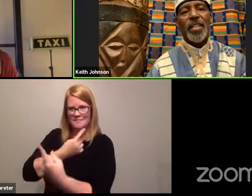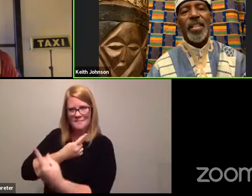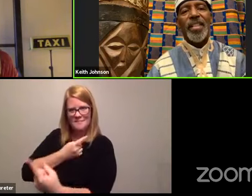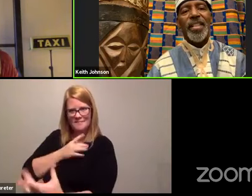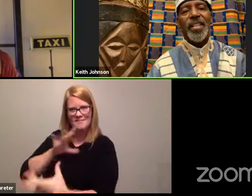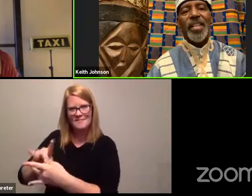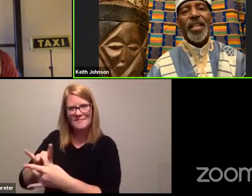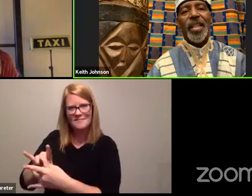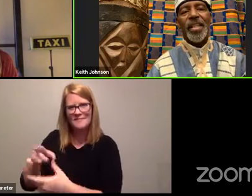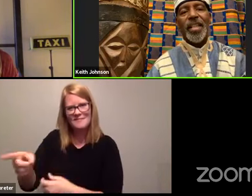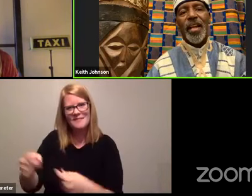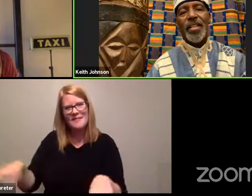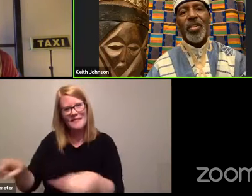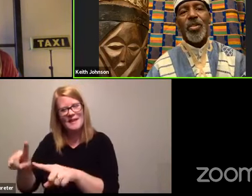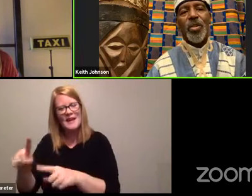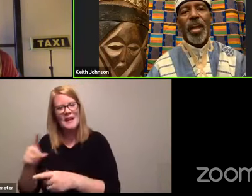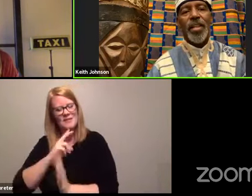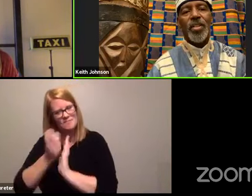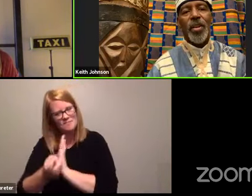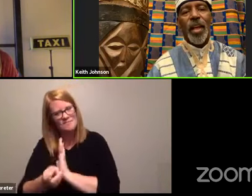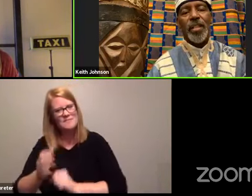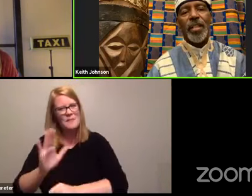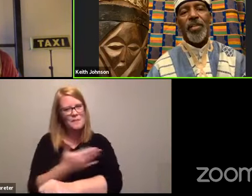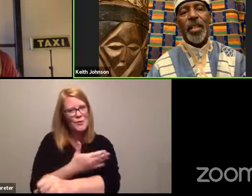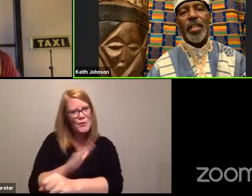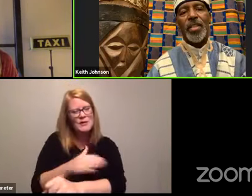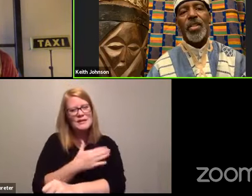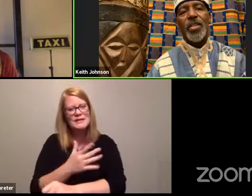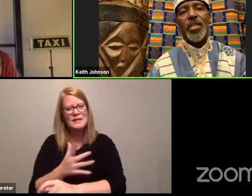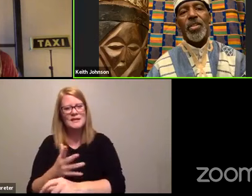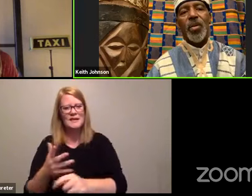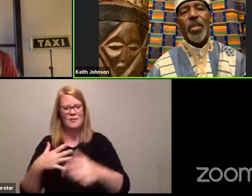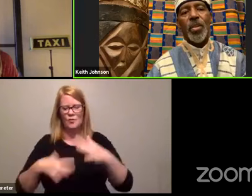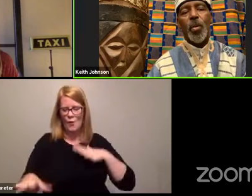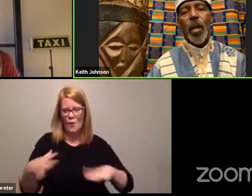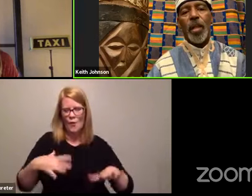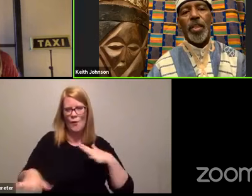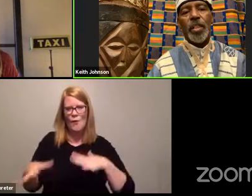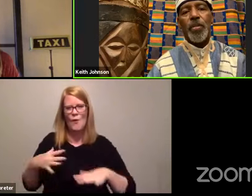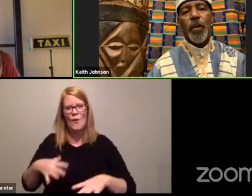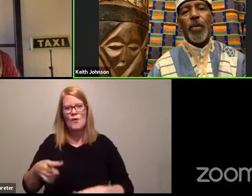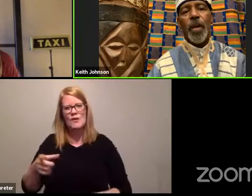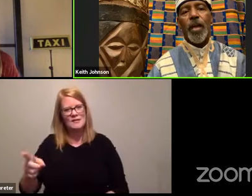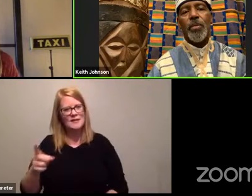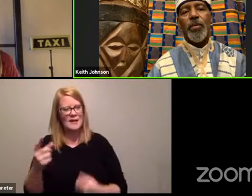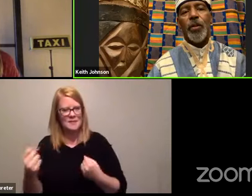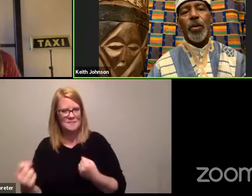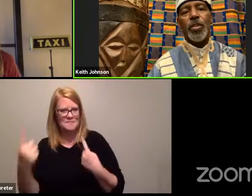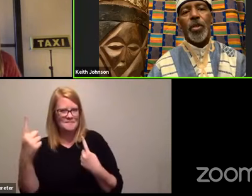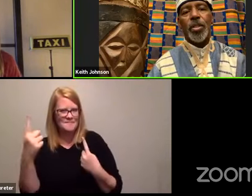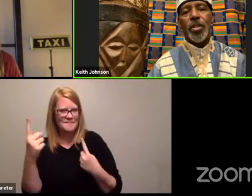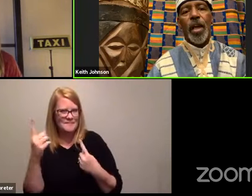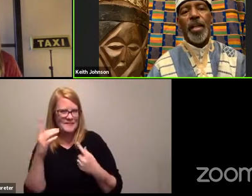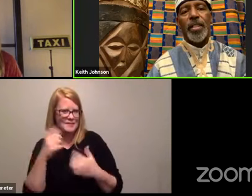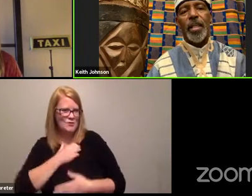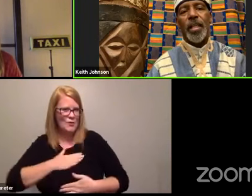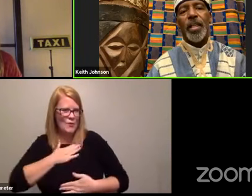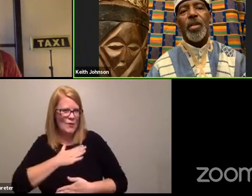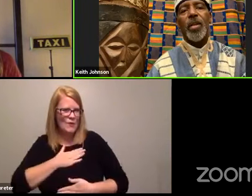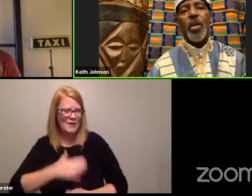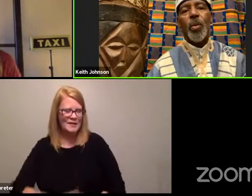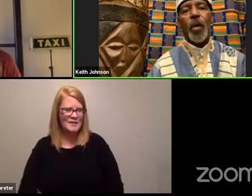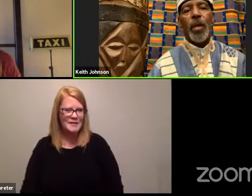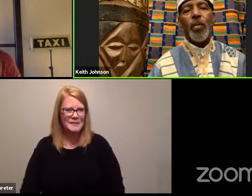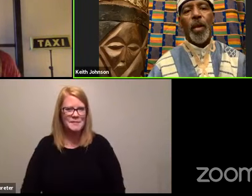smile and get a chance to do hands-on activities. So it's a wellness program for socializing